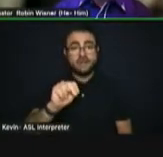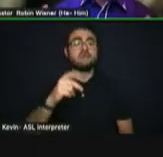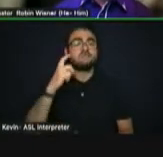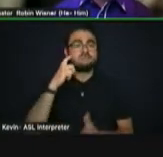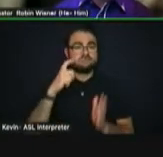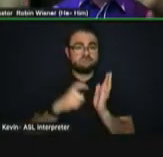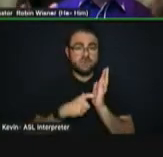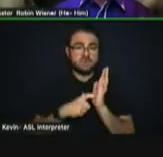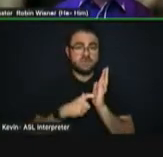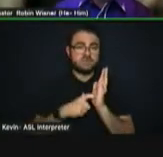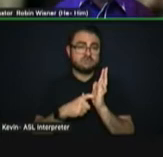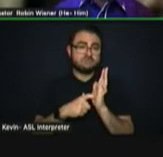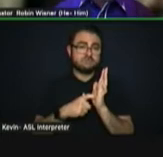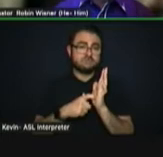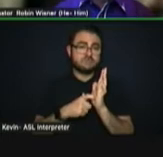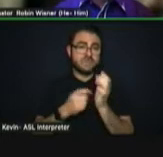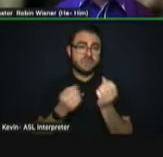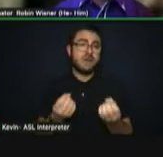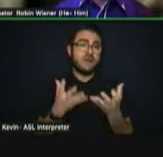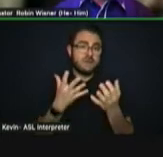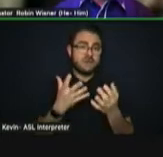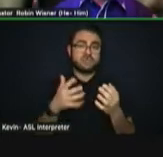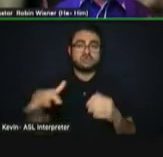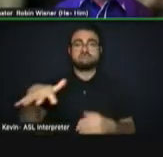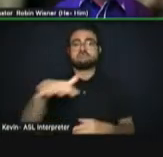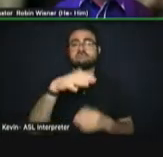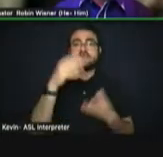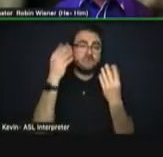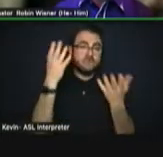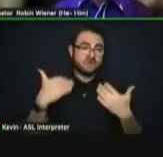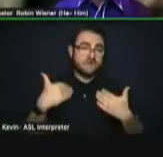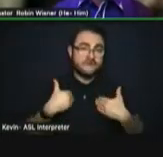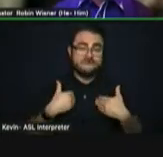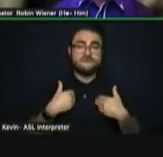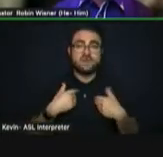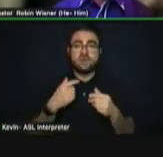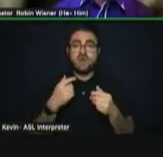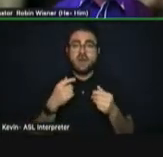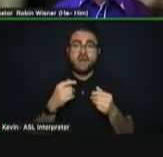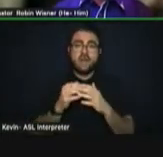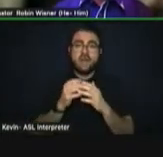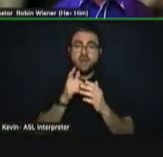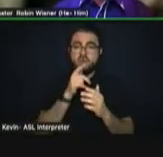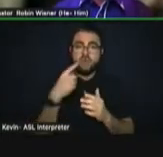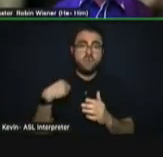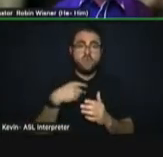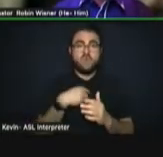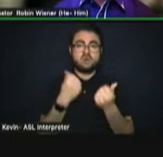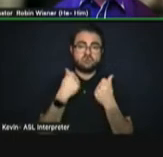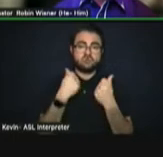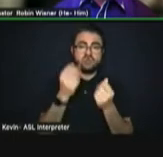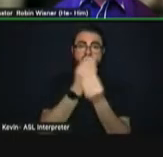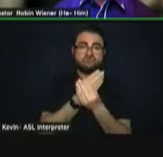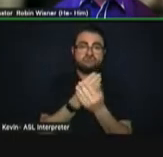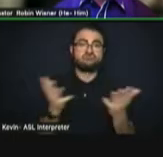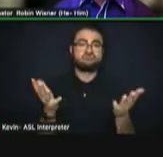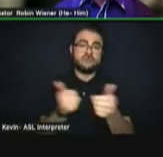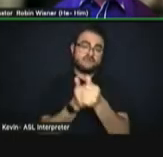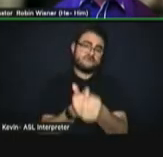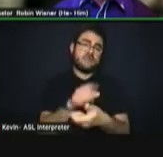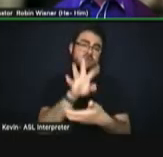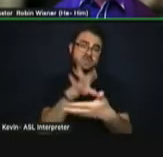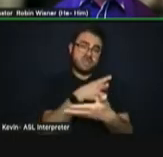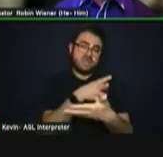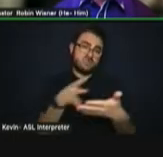how much information is out here and much as we're trying to keep according to schedule, and then respectfully